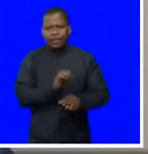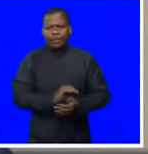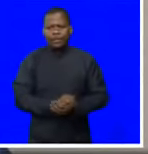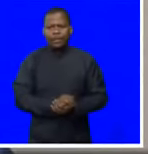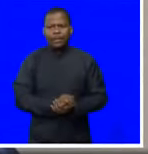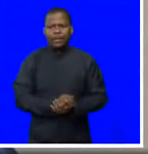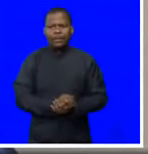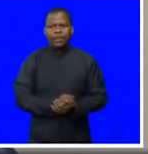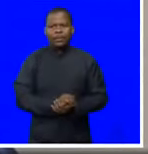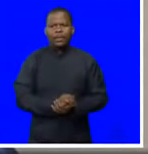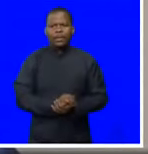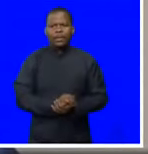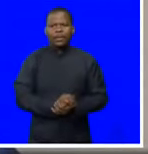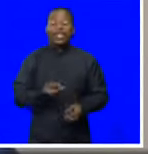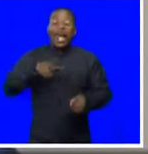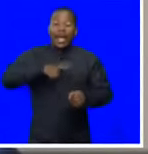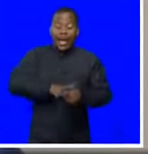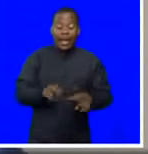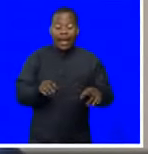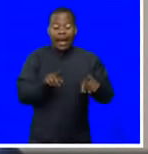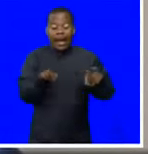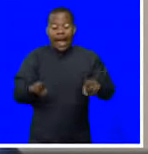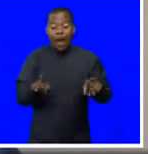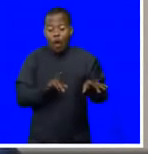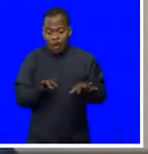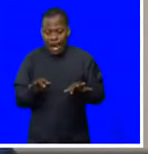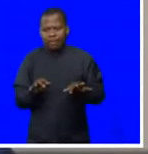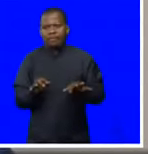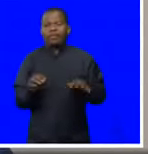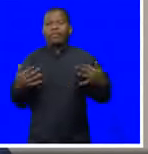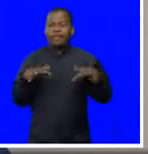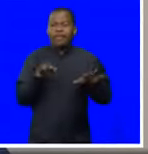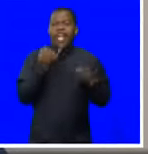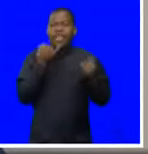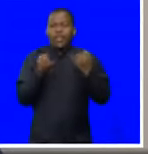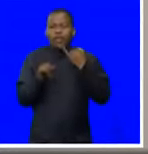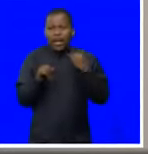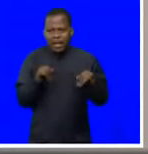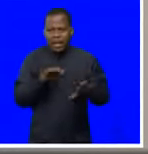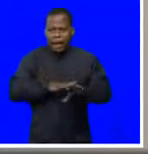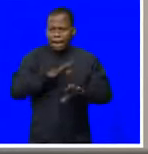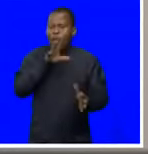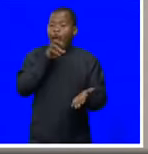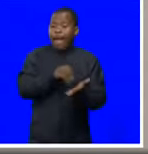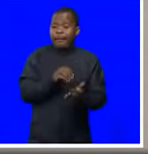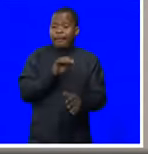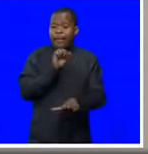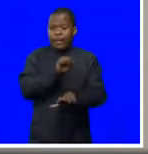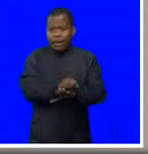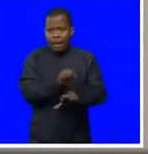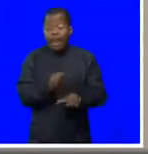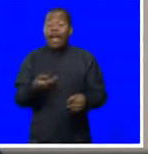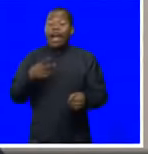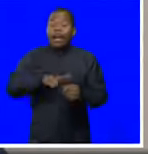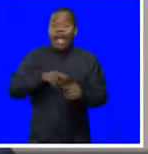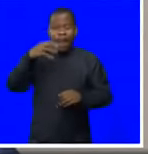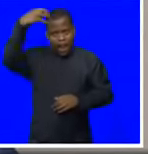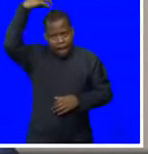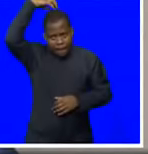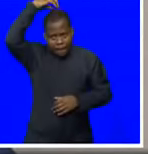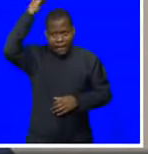in order for them to deal with the case to finality in just one day. So the problem in Lesotho is that we